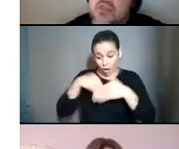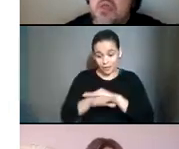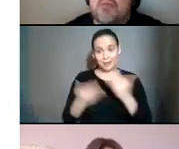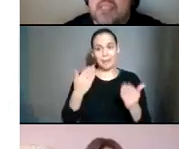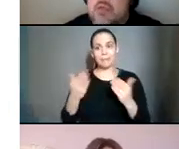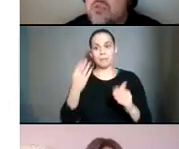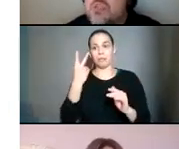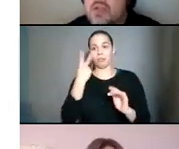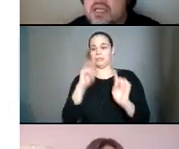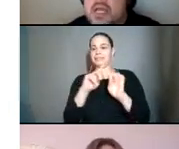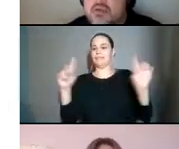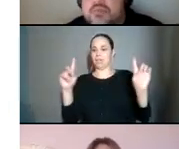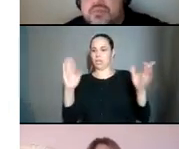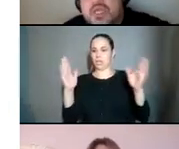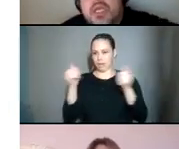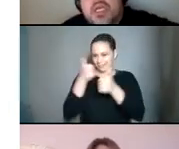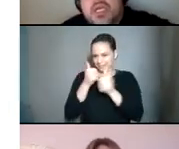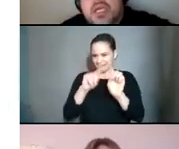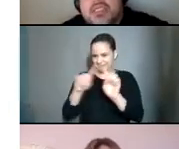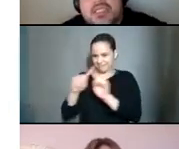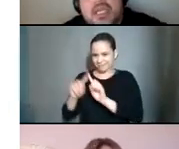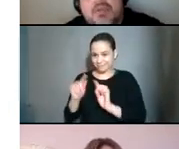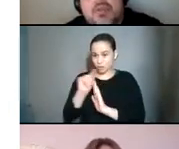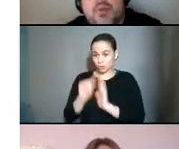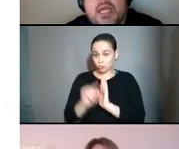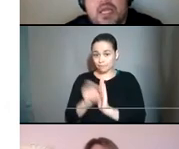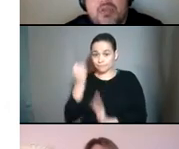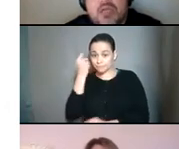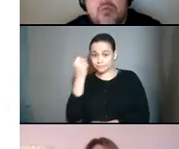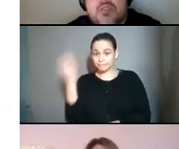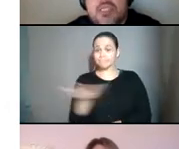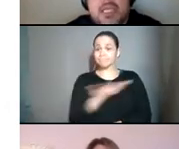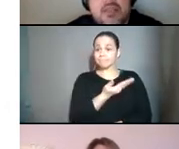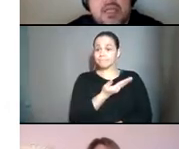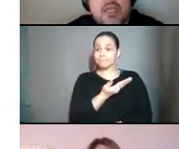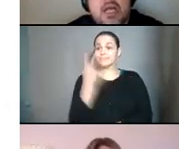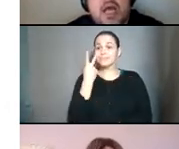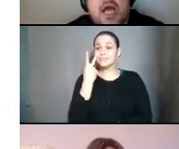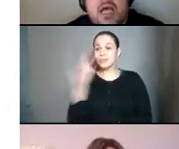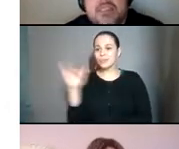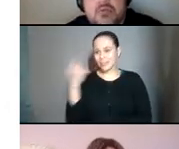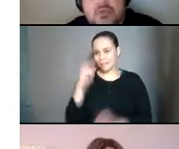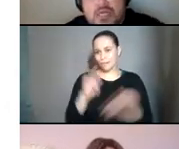level. This is the environment for students in kindergarten through grade 2.